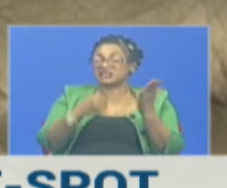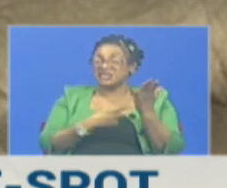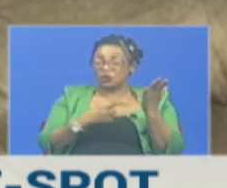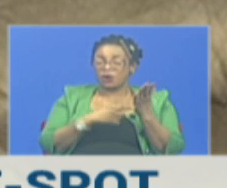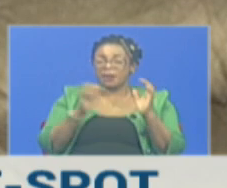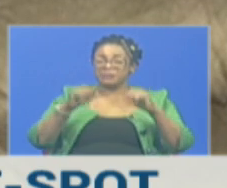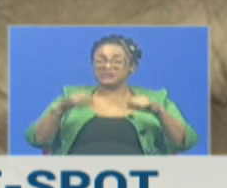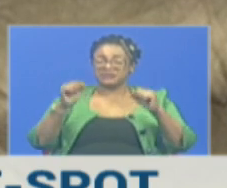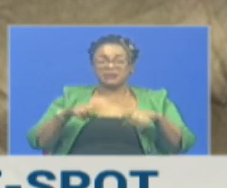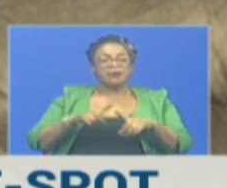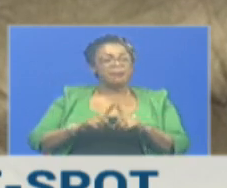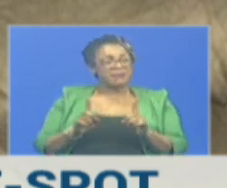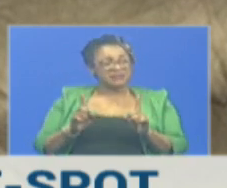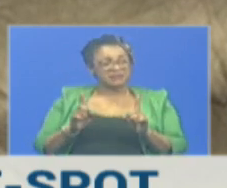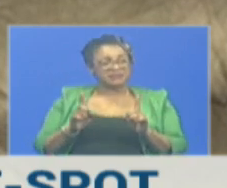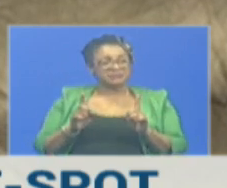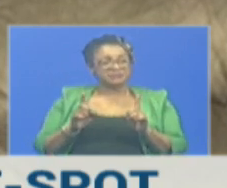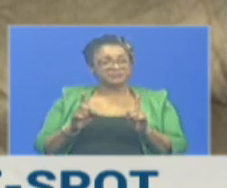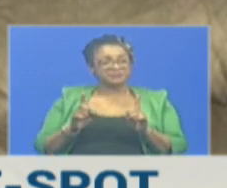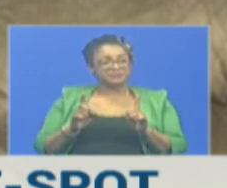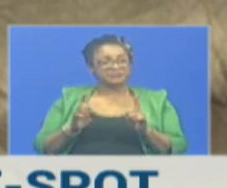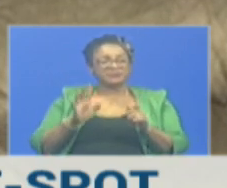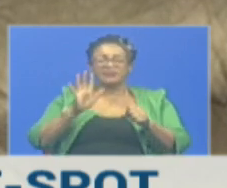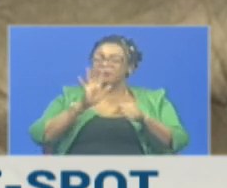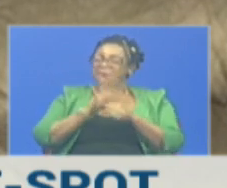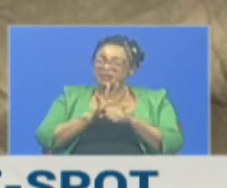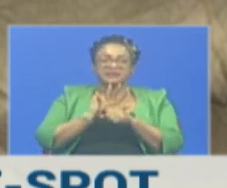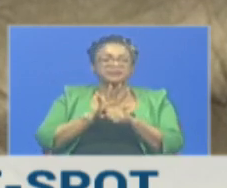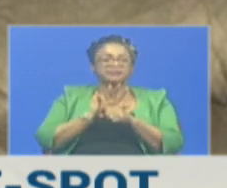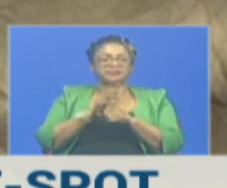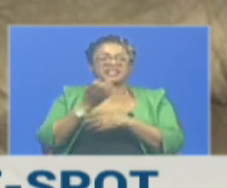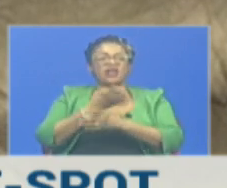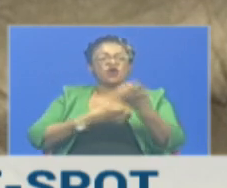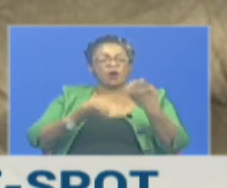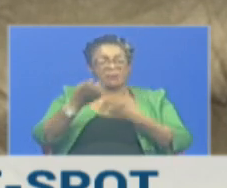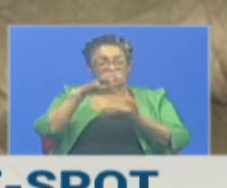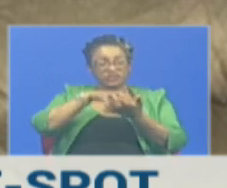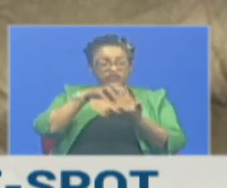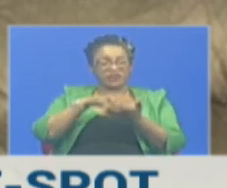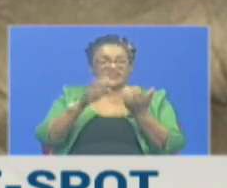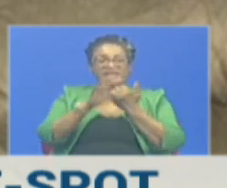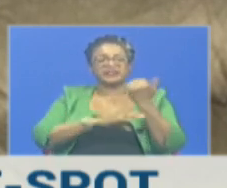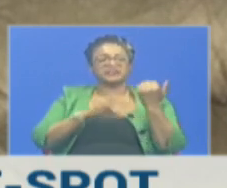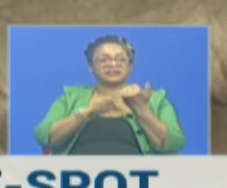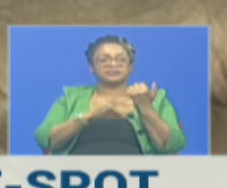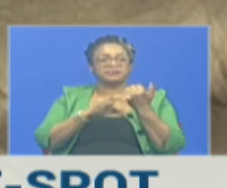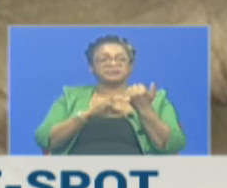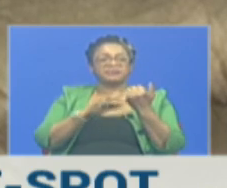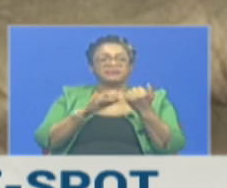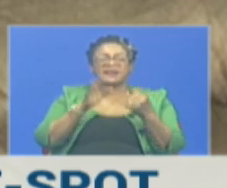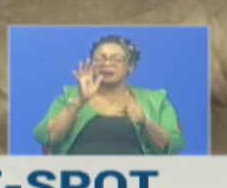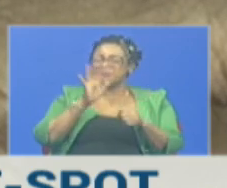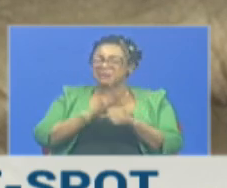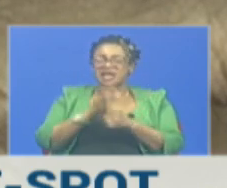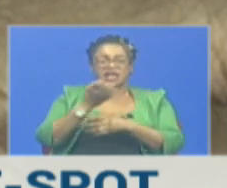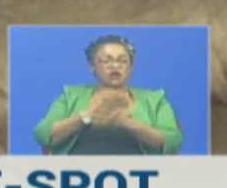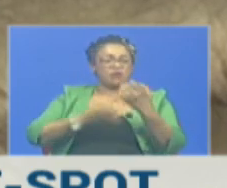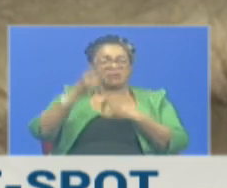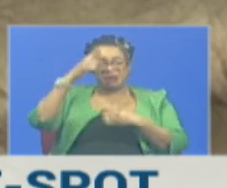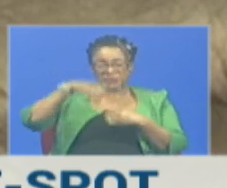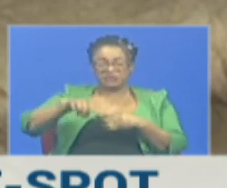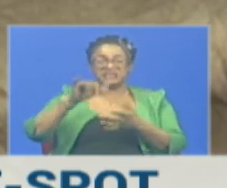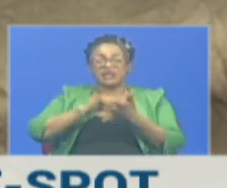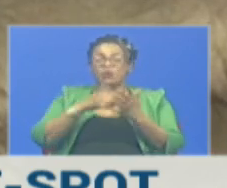But from the look of it, the economic conditions of the country and many economic policies that exist across the